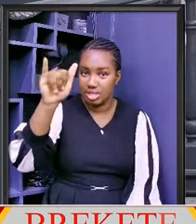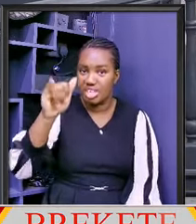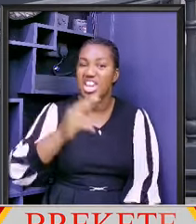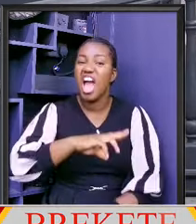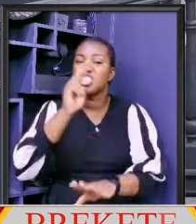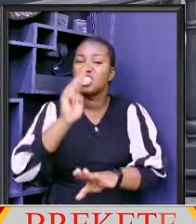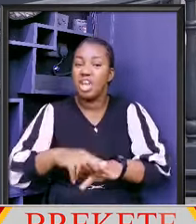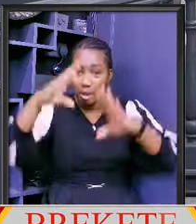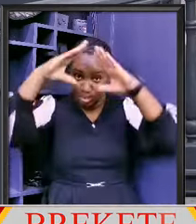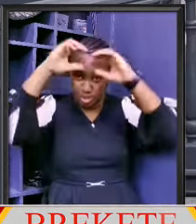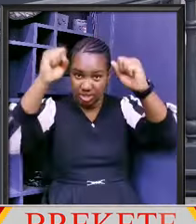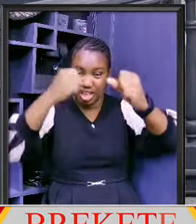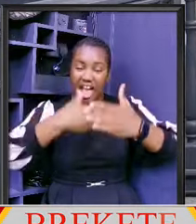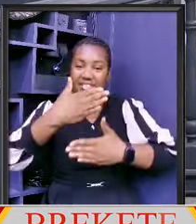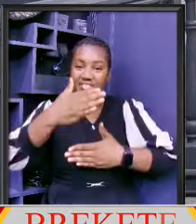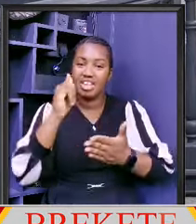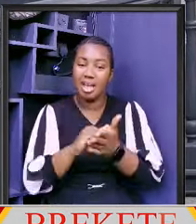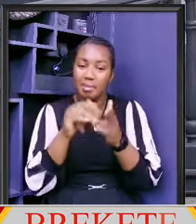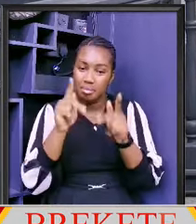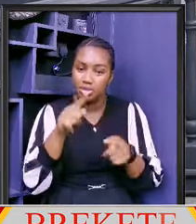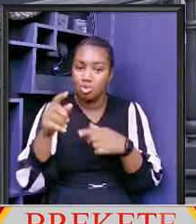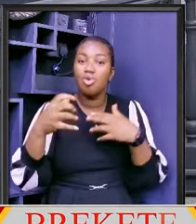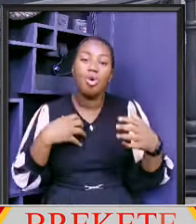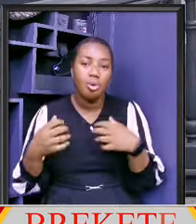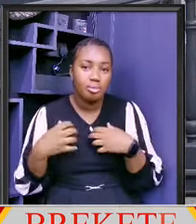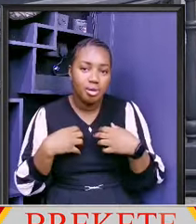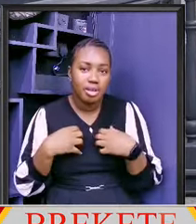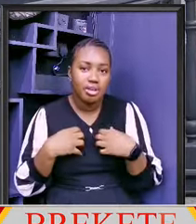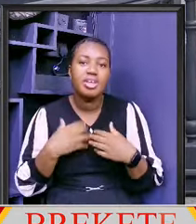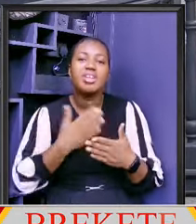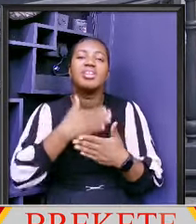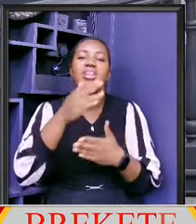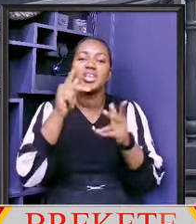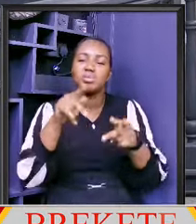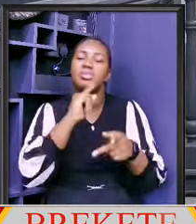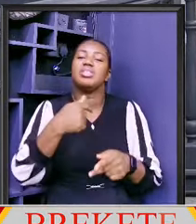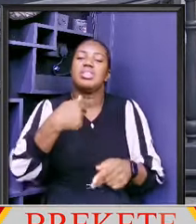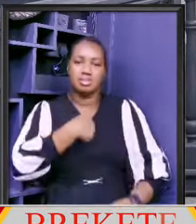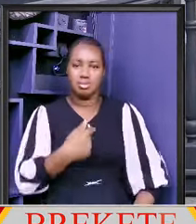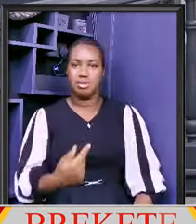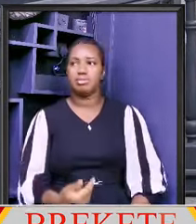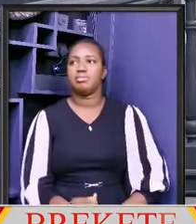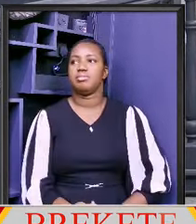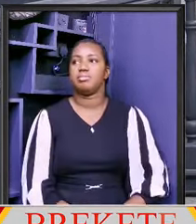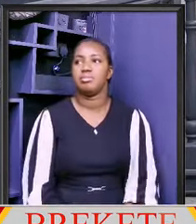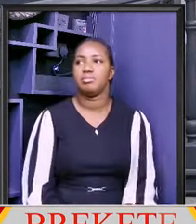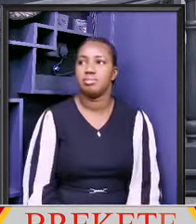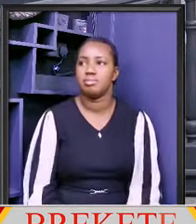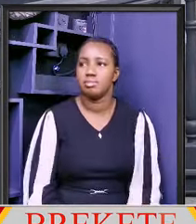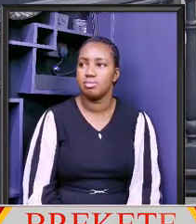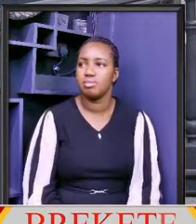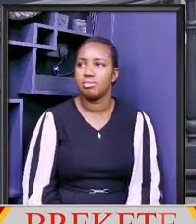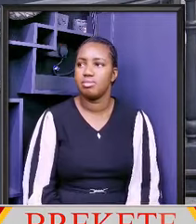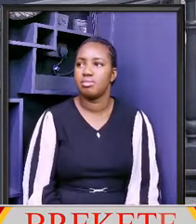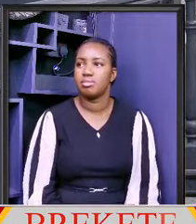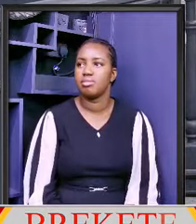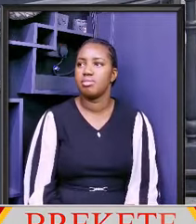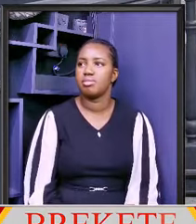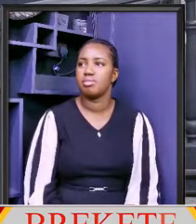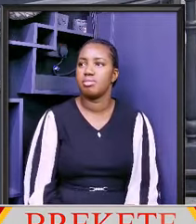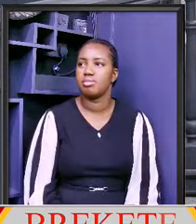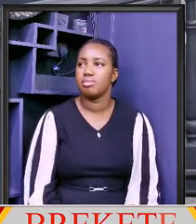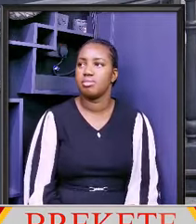now? Now you. Now me. Let me. Okay. Most humiliated one. Thank you.